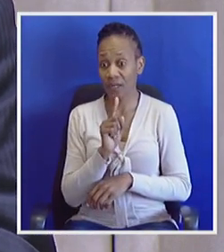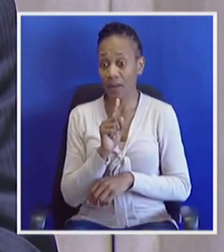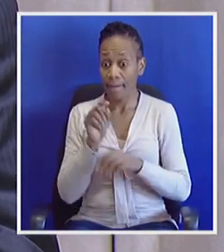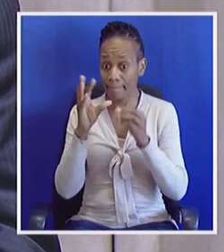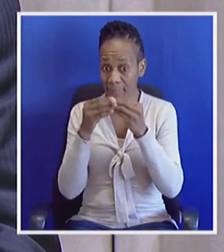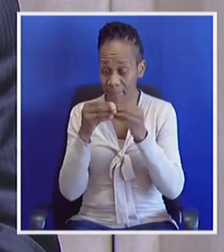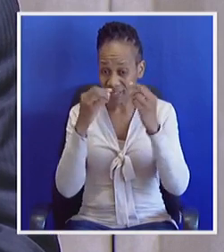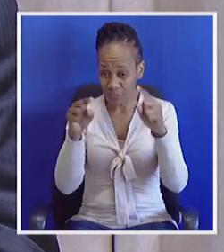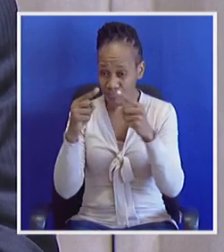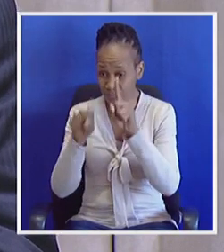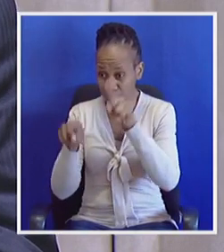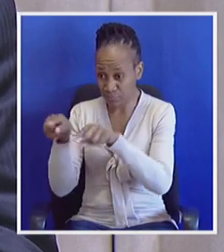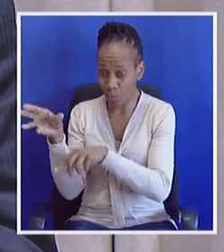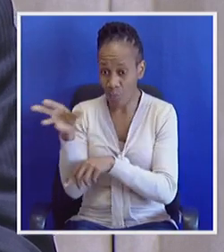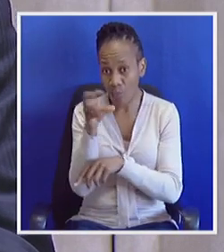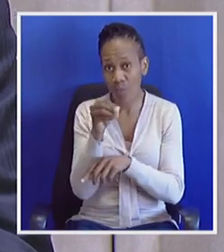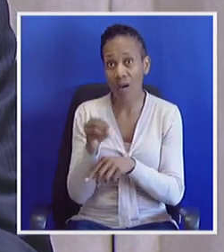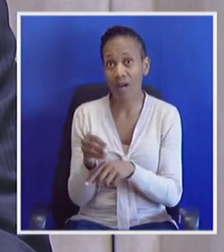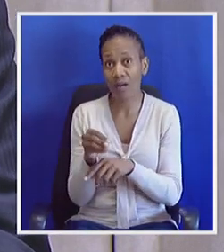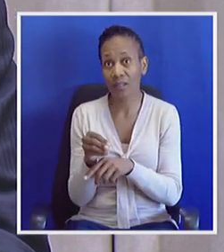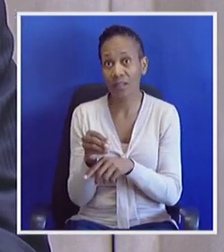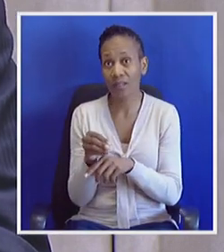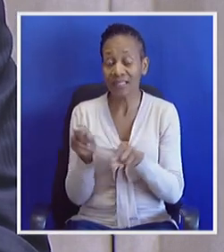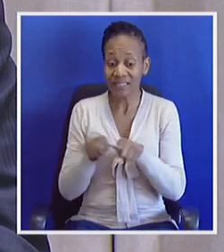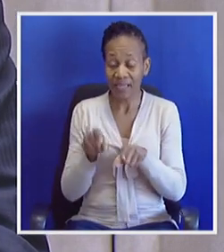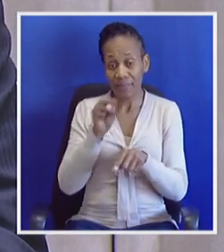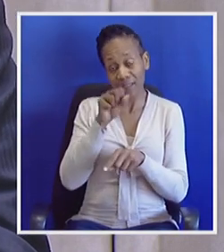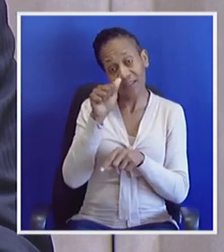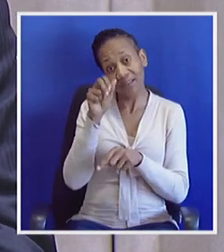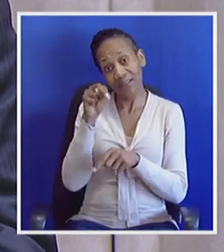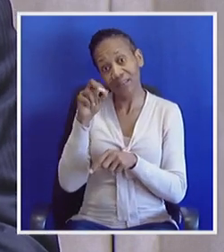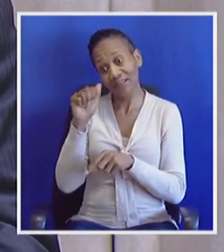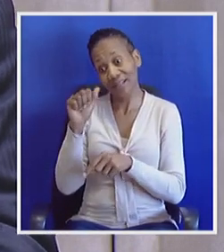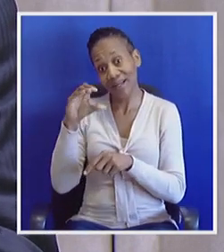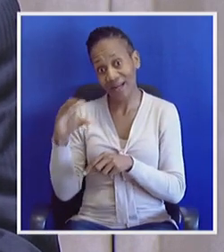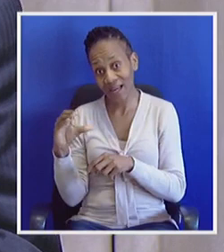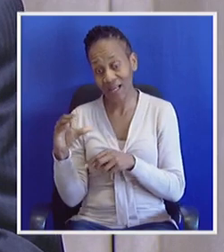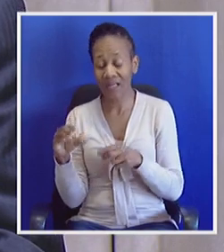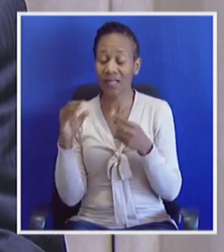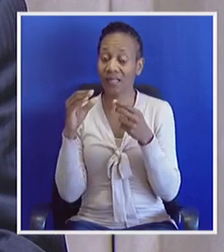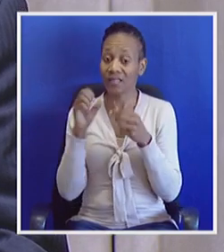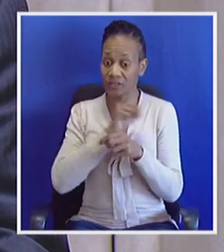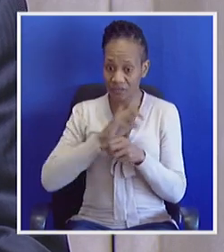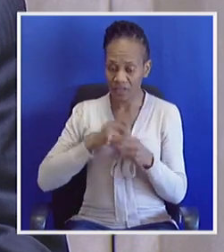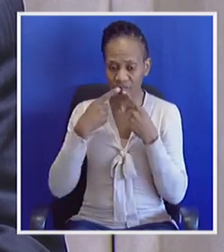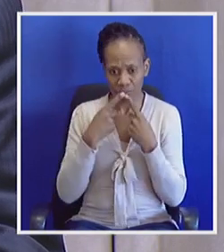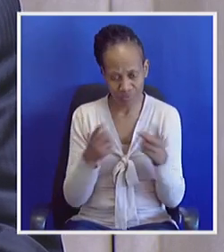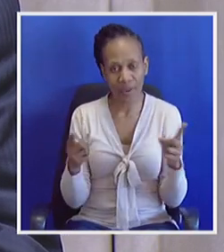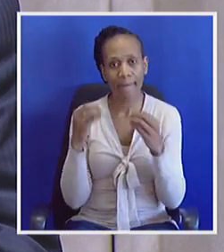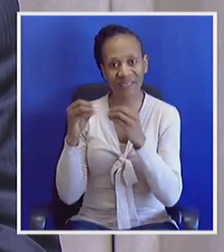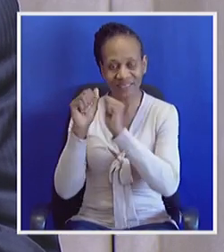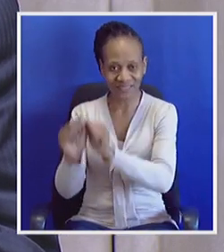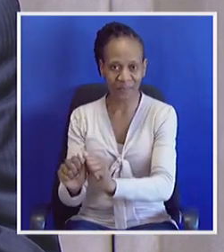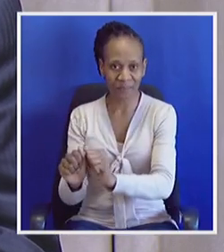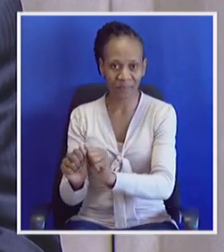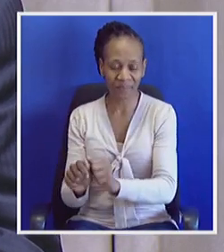disclosures from all SANAC employees involved in the procurement of goods and services. Suppliers